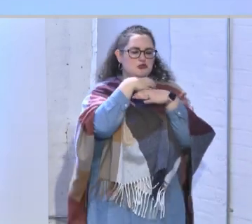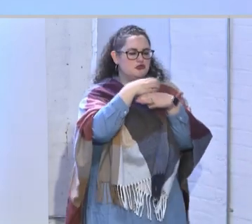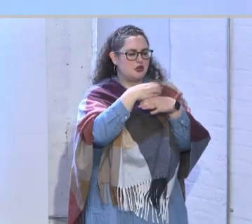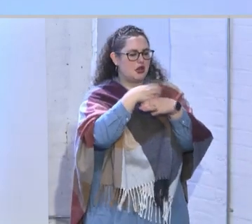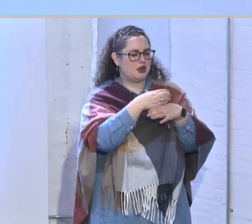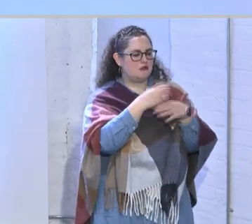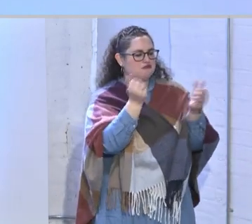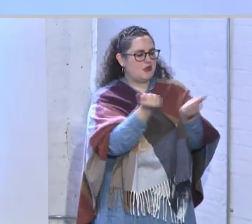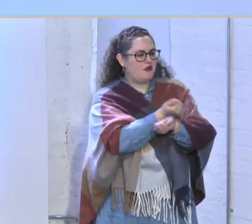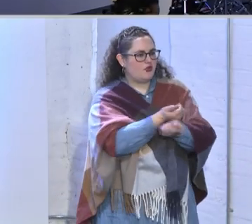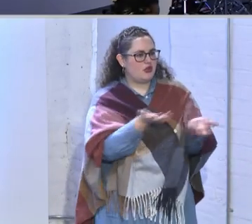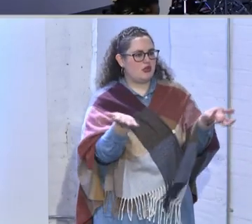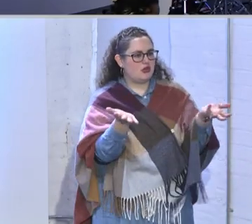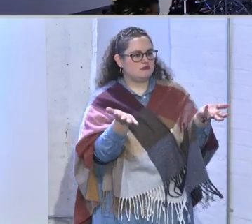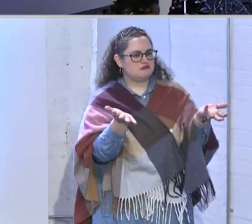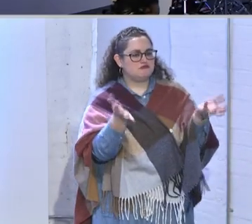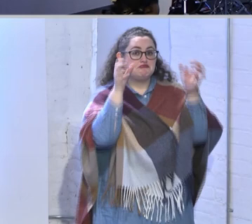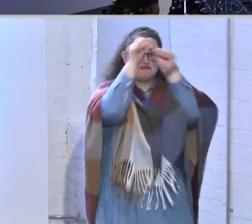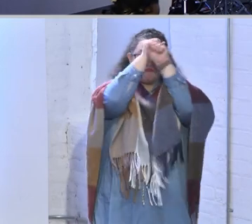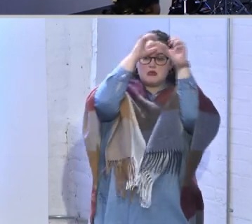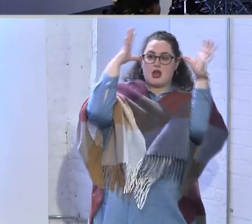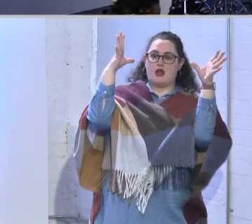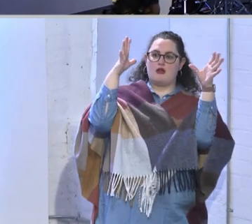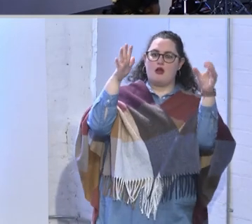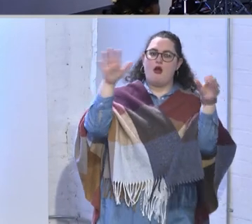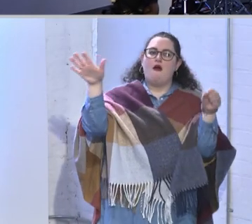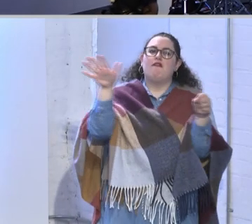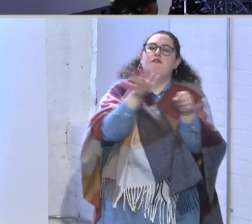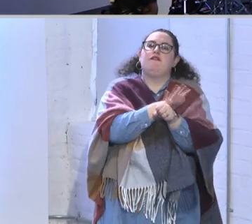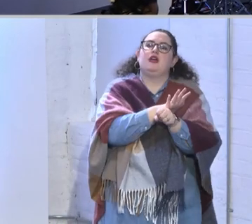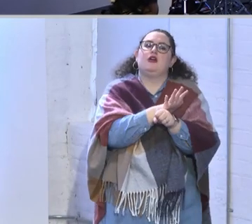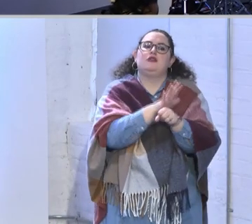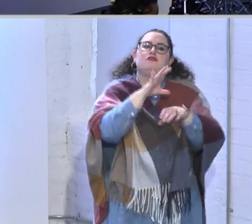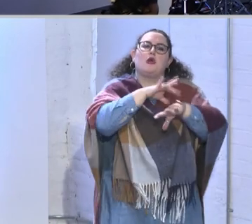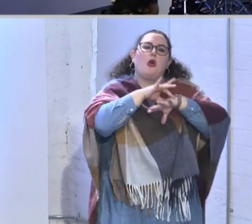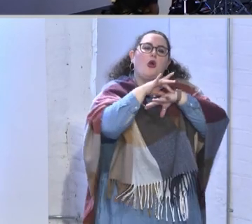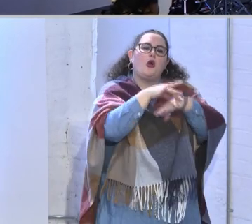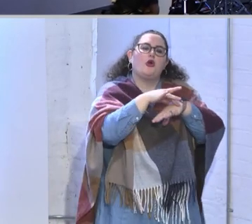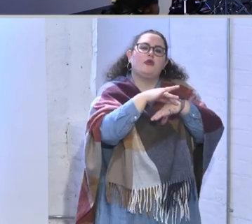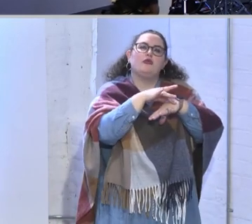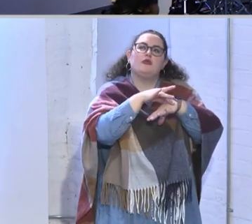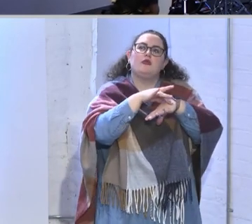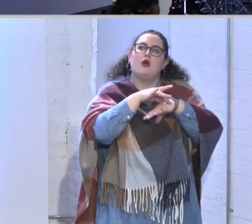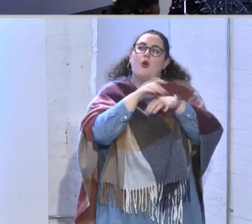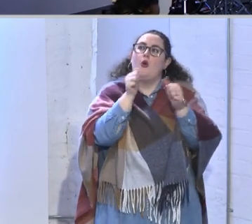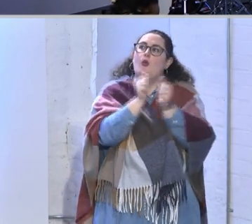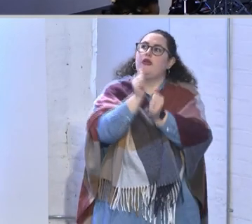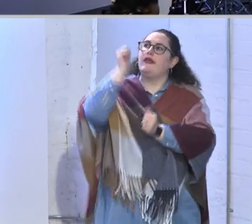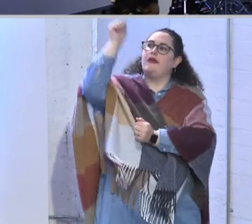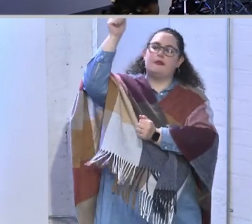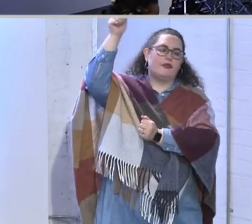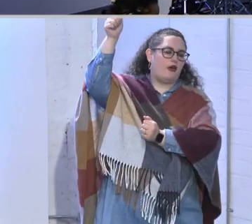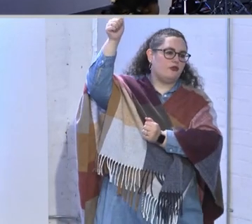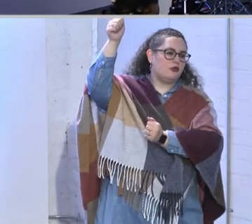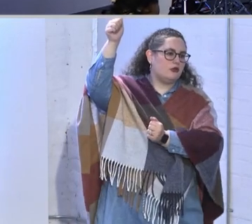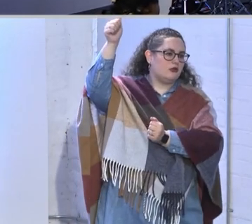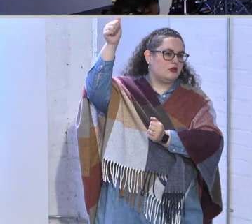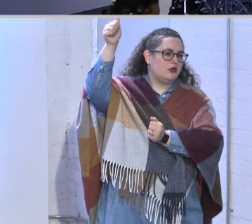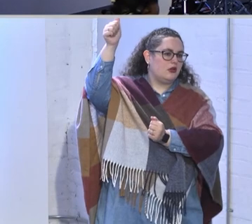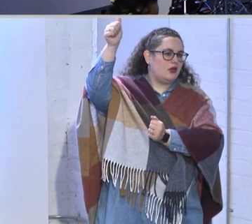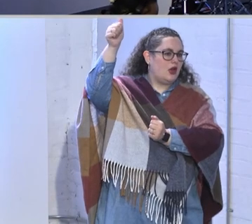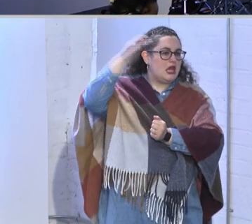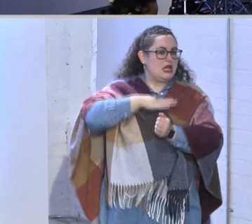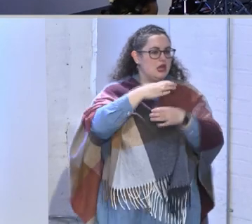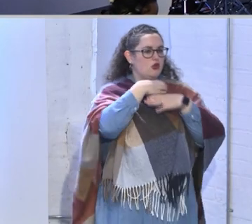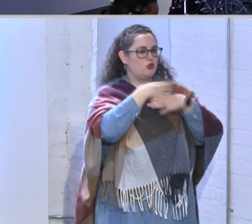everything imaginable and filled the earth with himself, but he chose to create humanity to work alongside him to